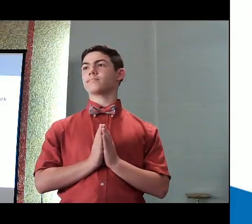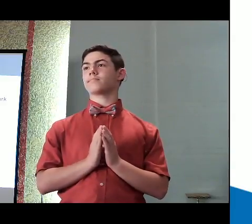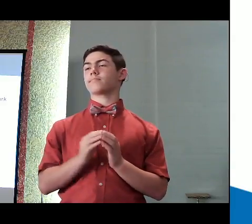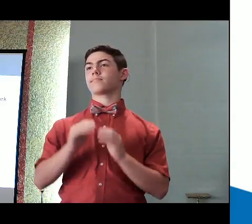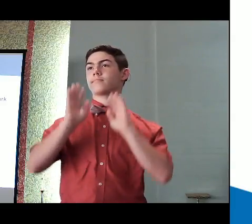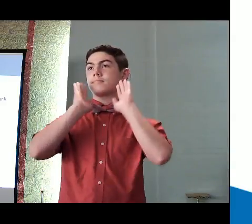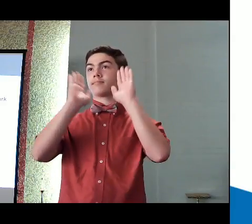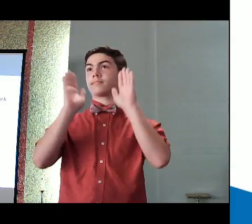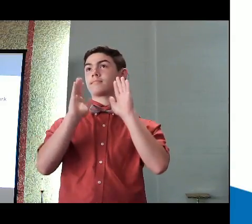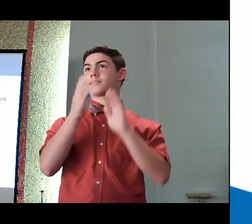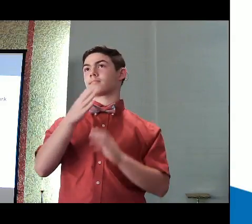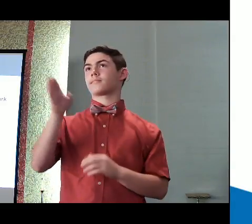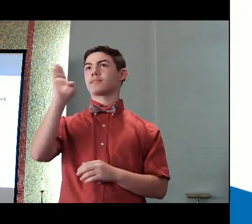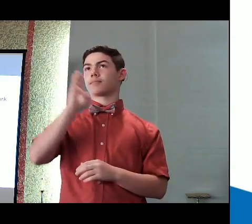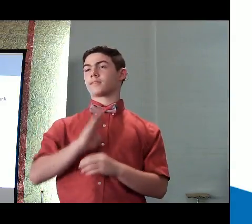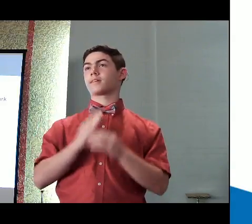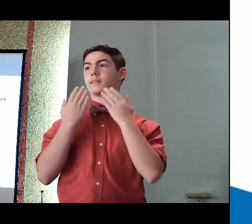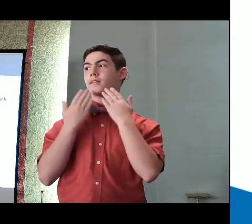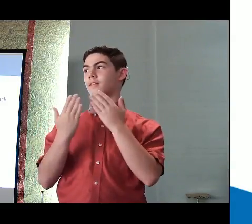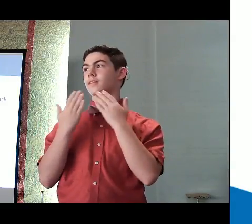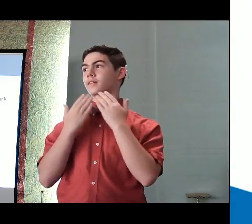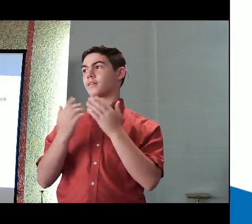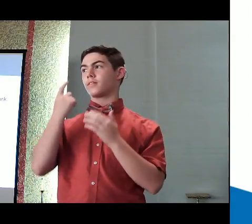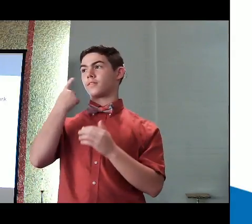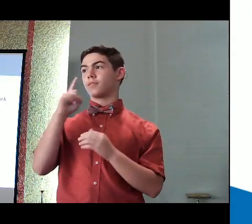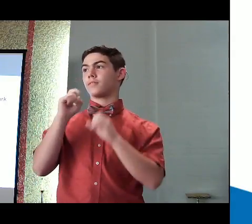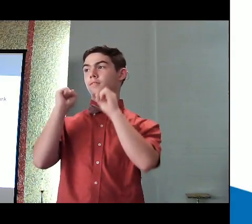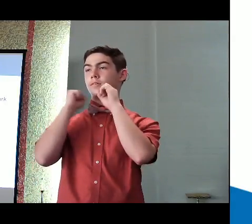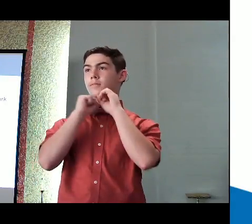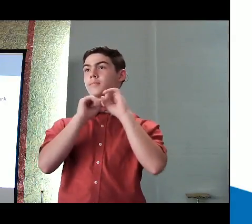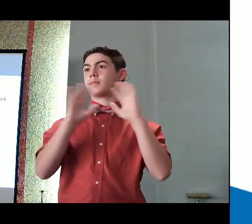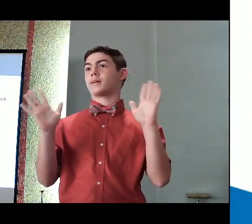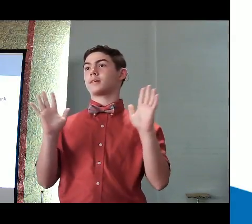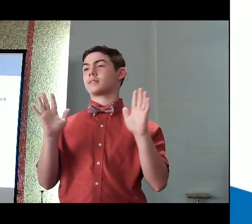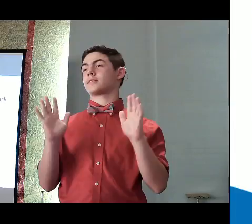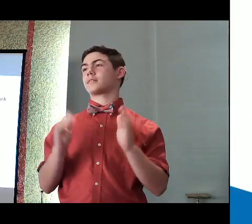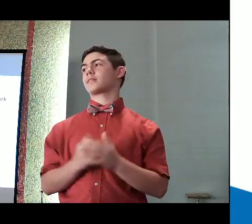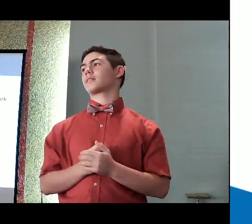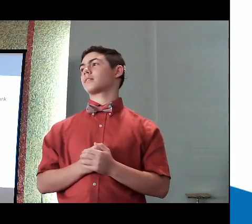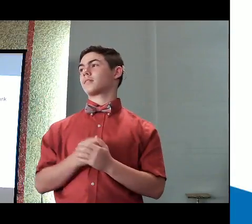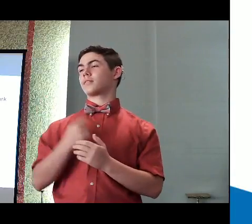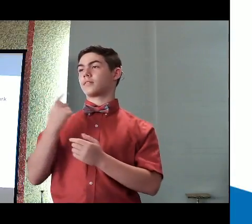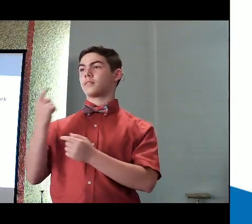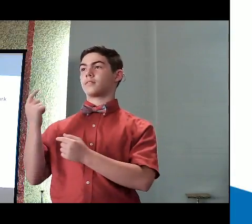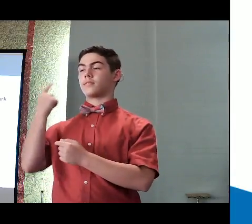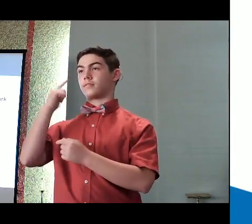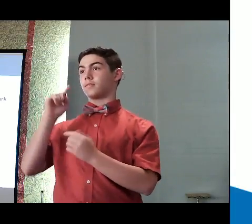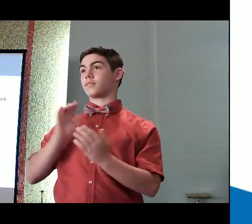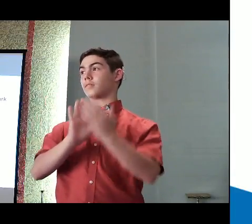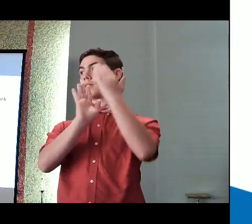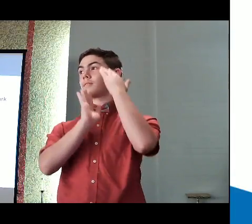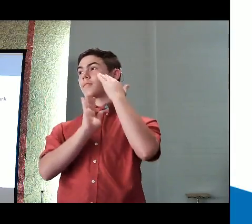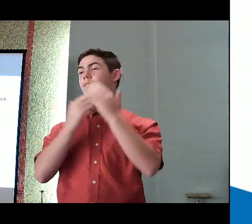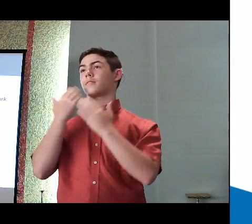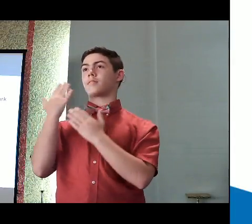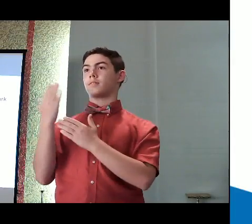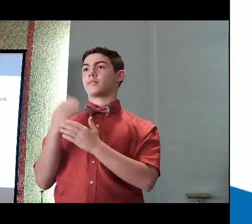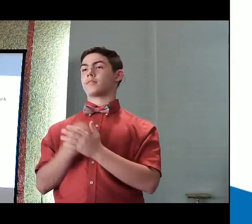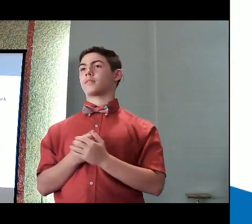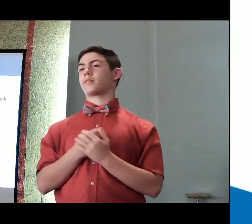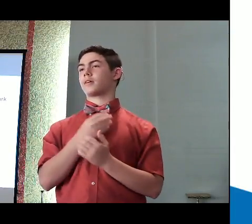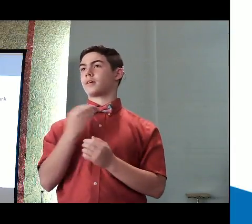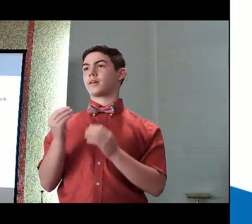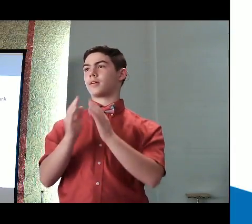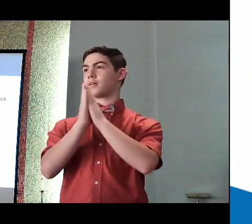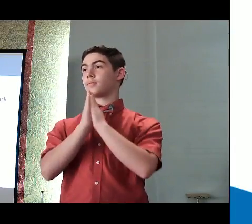Our mighty God, we just thank you. What a blessing it is, Father, to come before you, Father, in prayer, to speak with